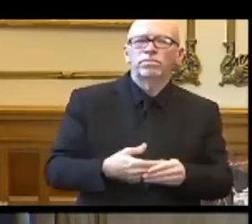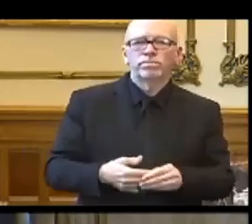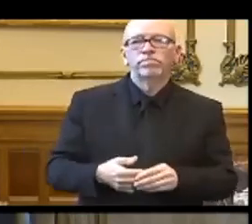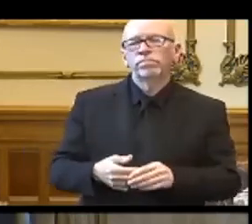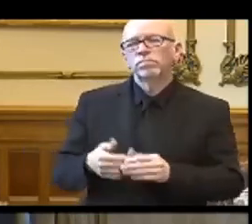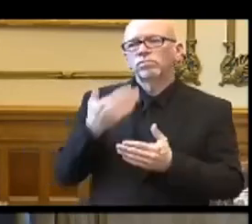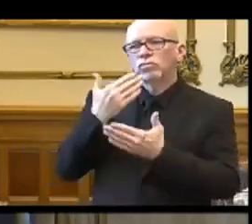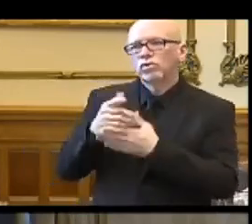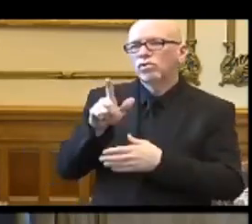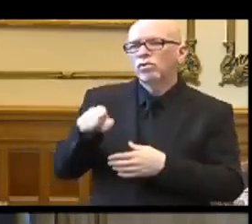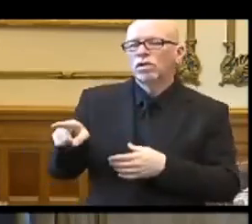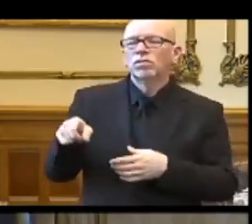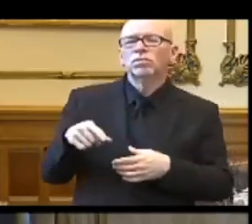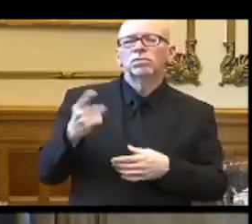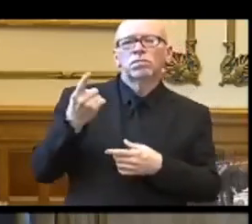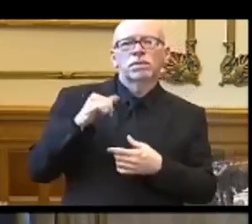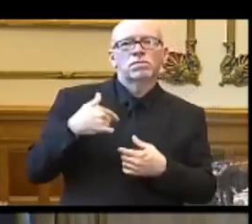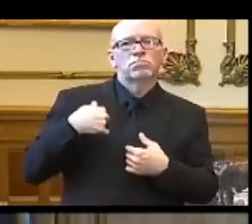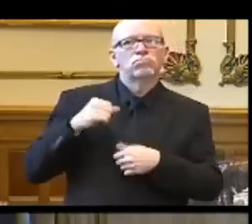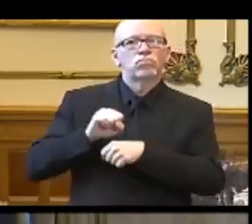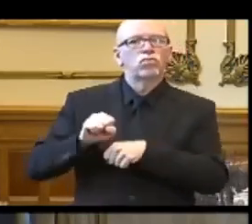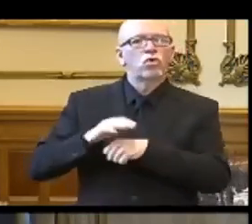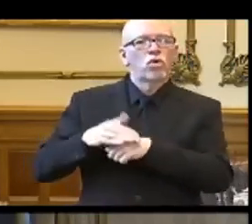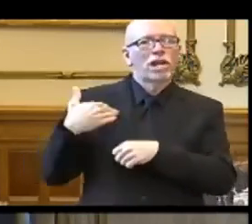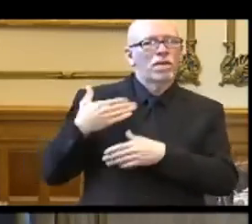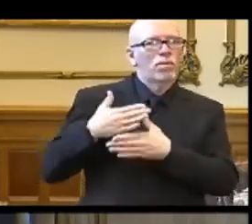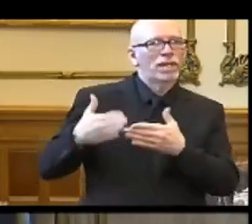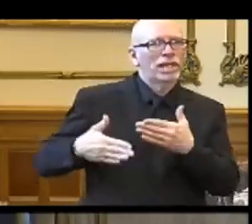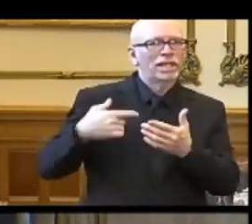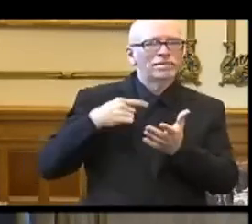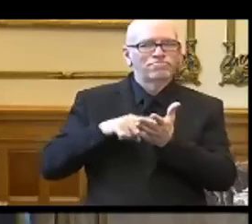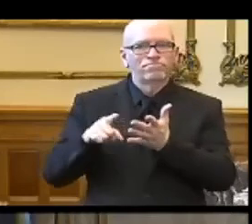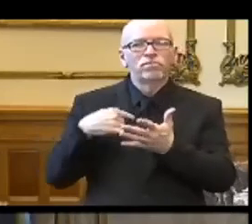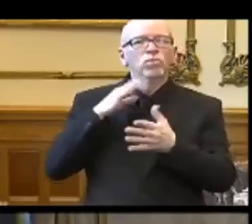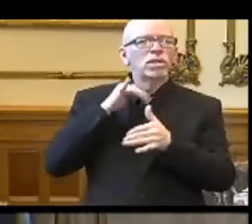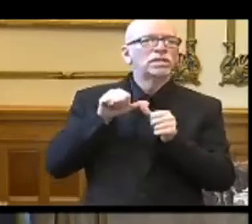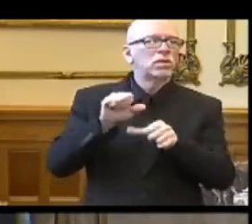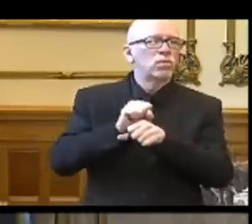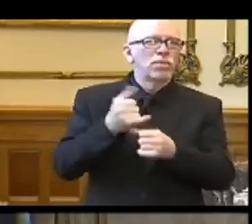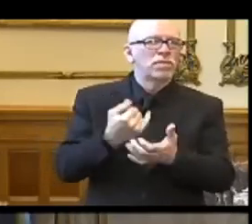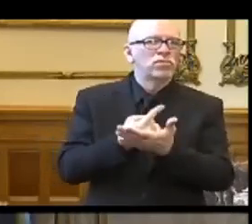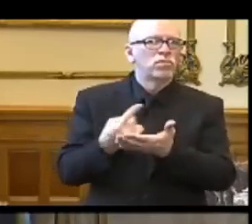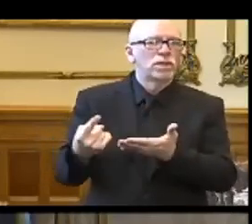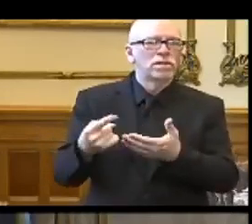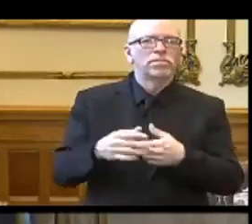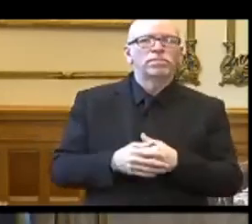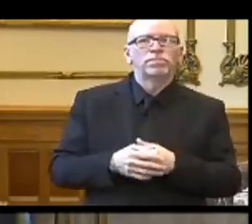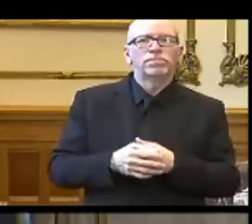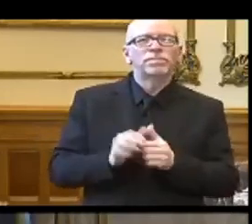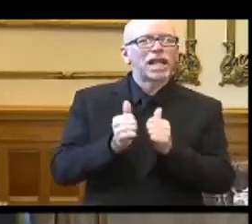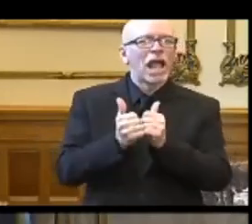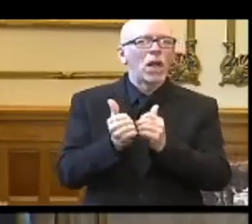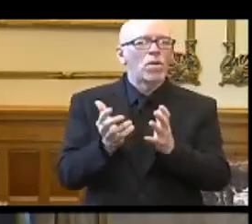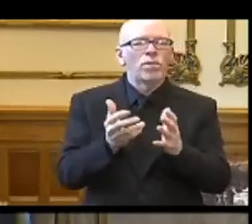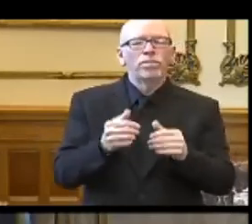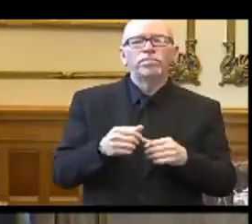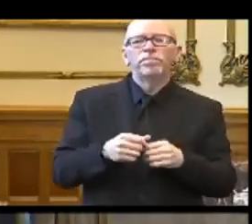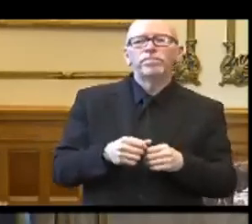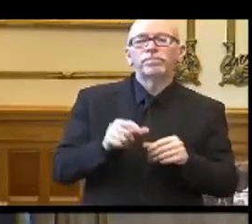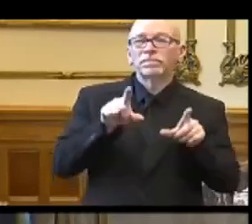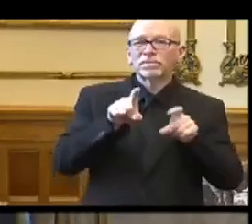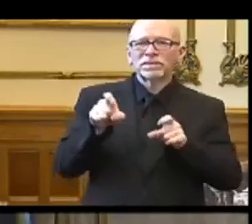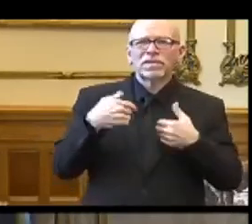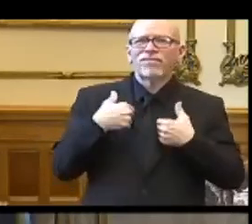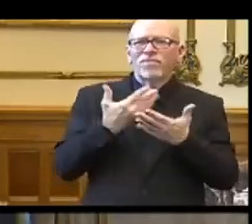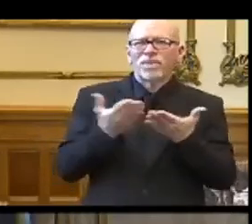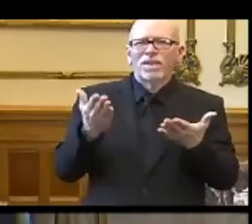excellent question and something that I've actually worked on over the weekend and will be continuing to work on this week. The tests are there.